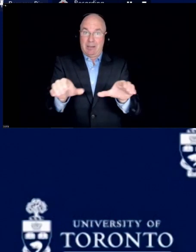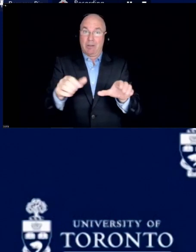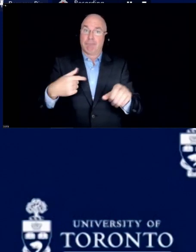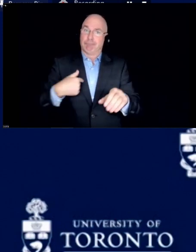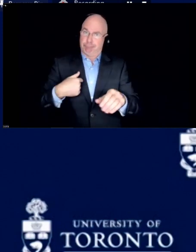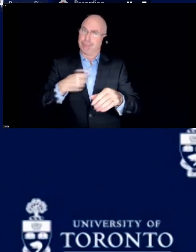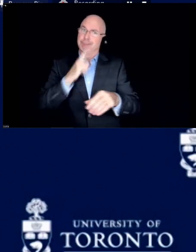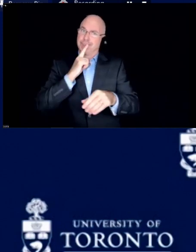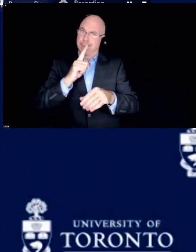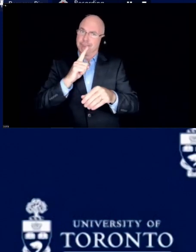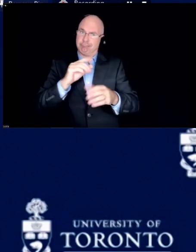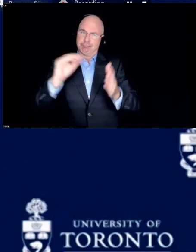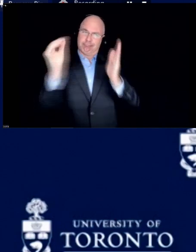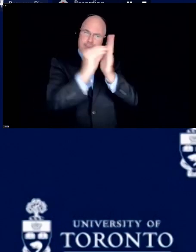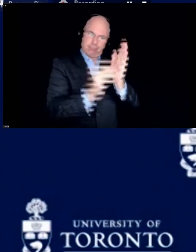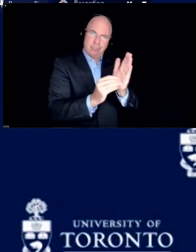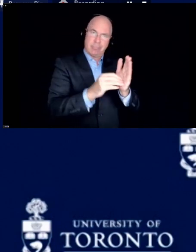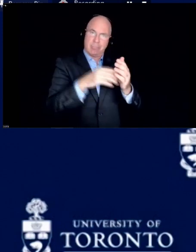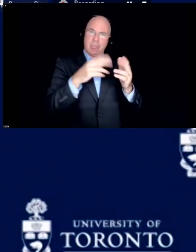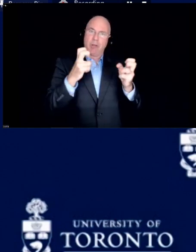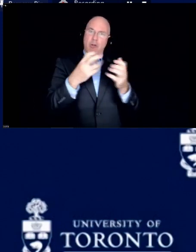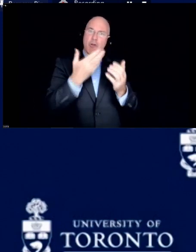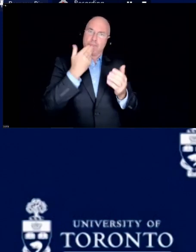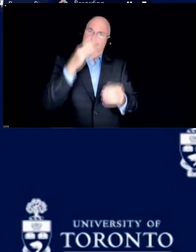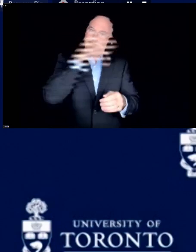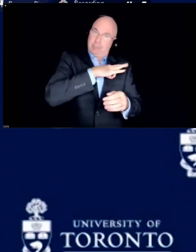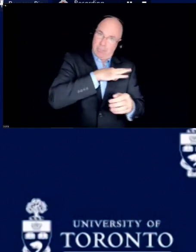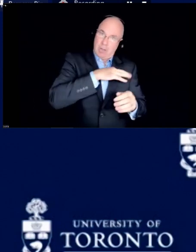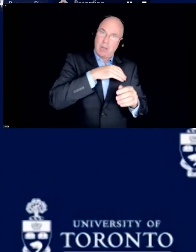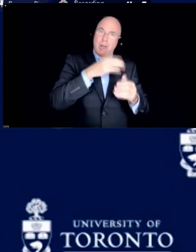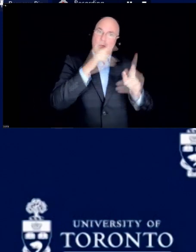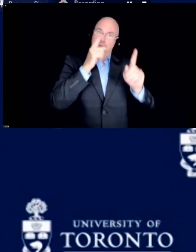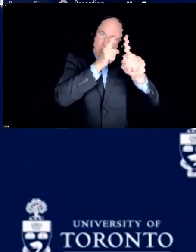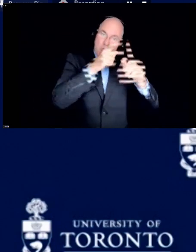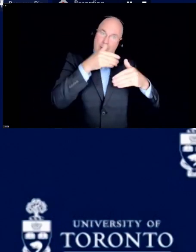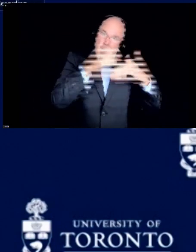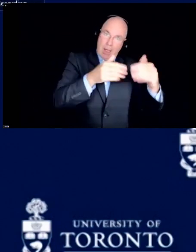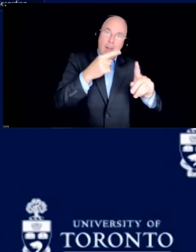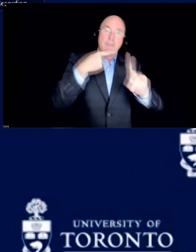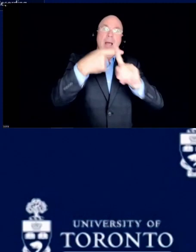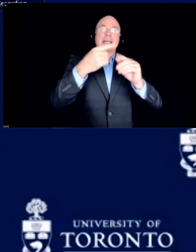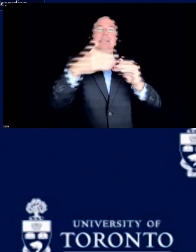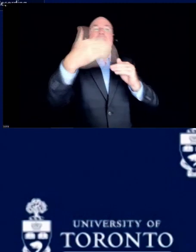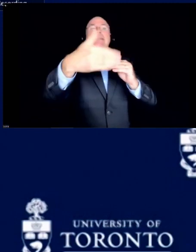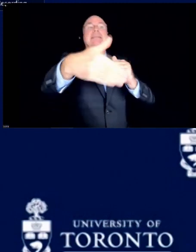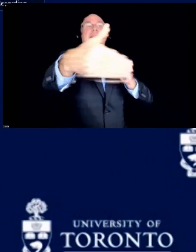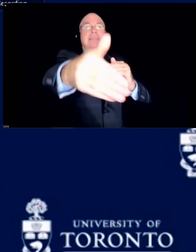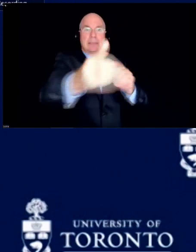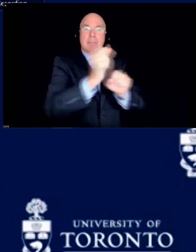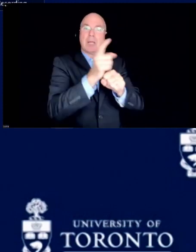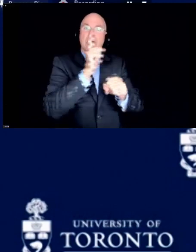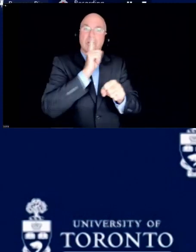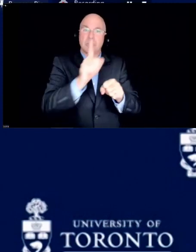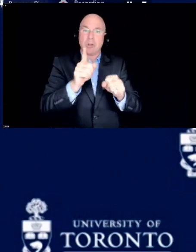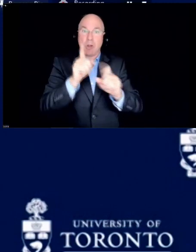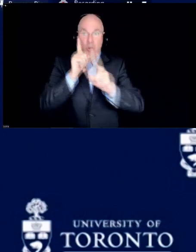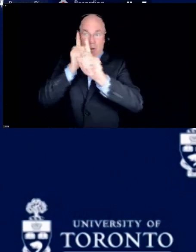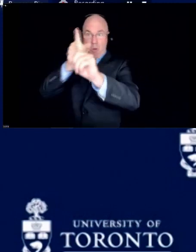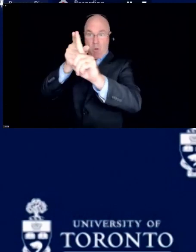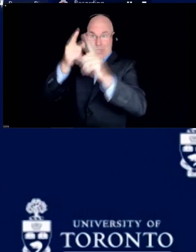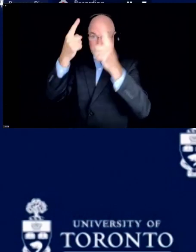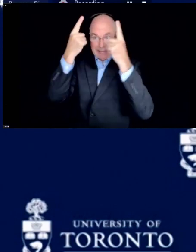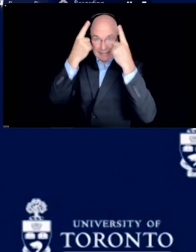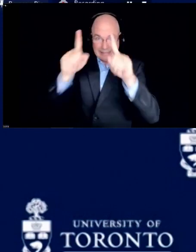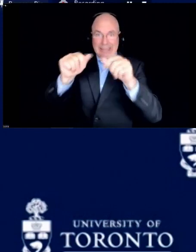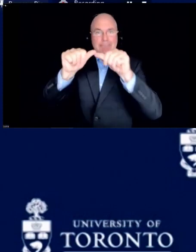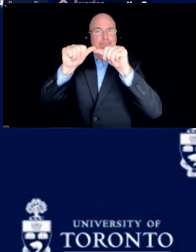gains whilst nourishing the next set of necessary steps, thereby ensuring that outcomes are sustained and enduring. We